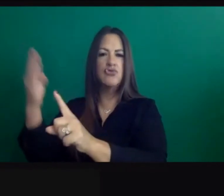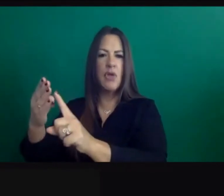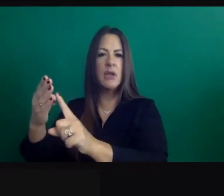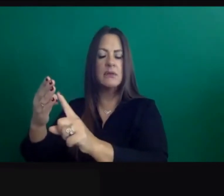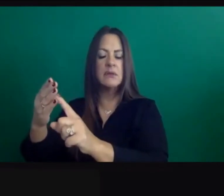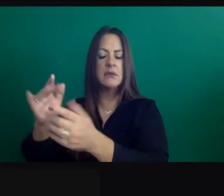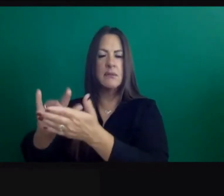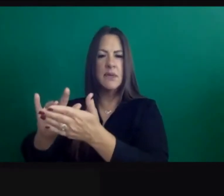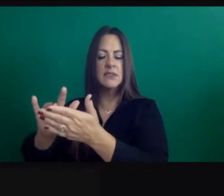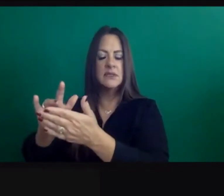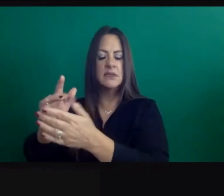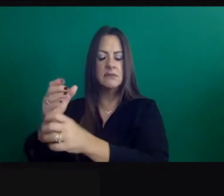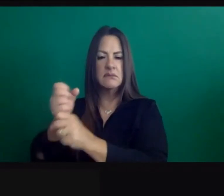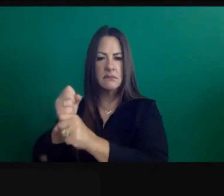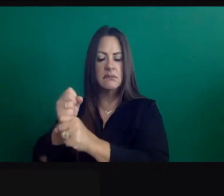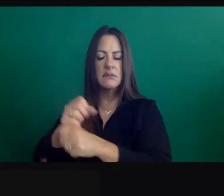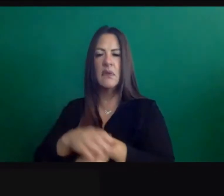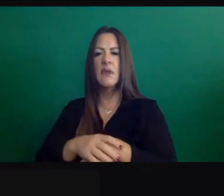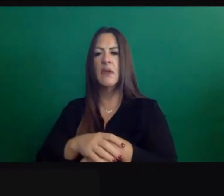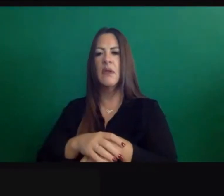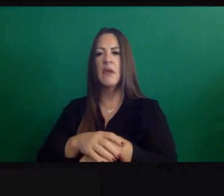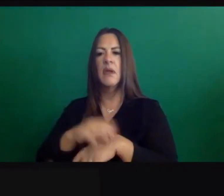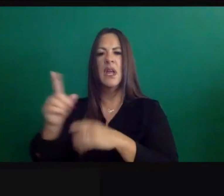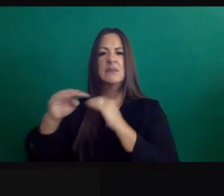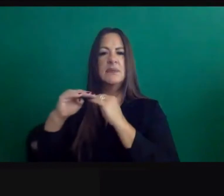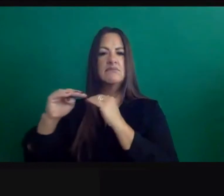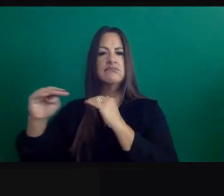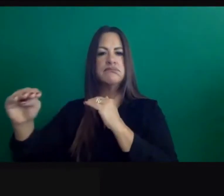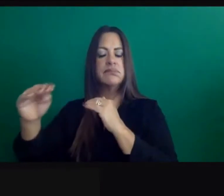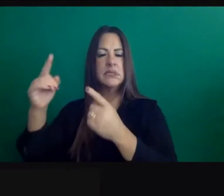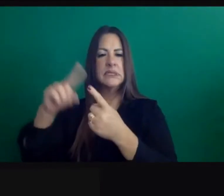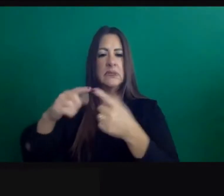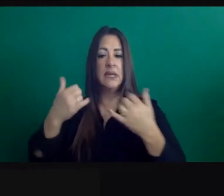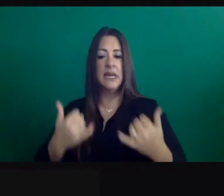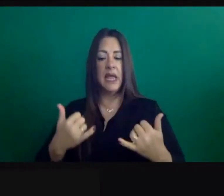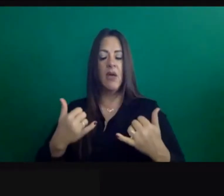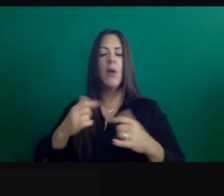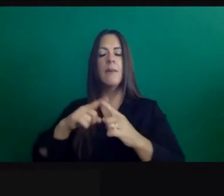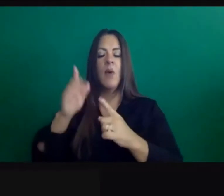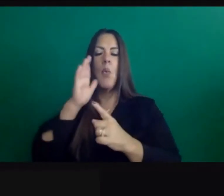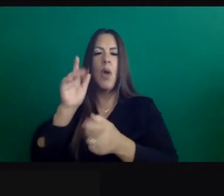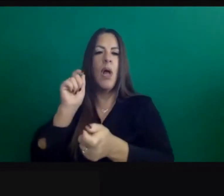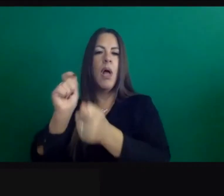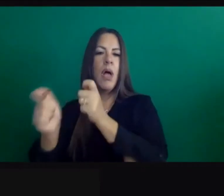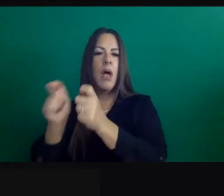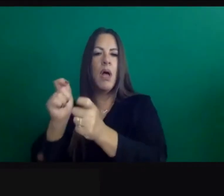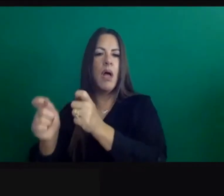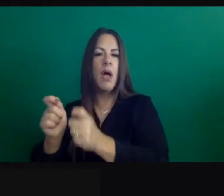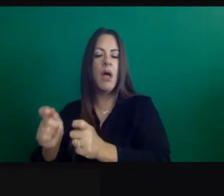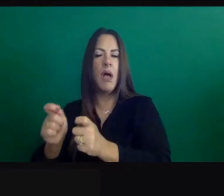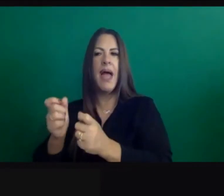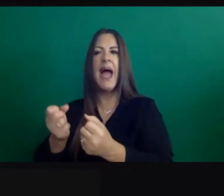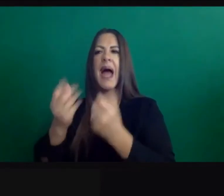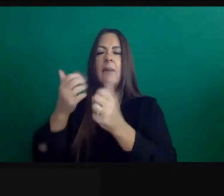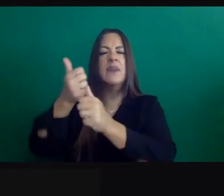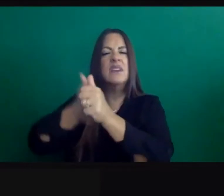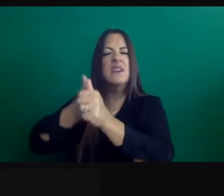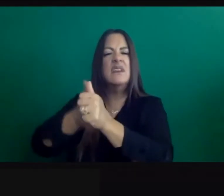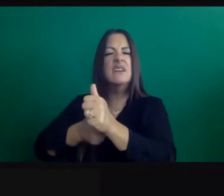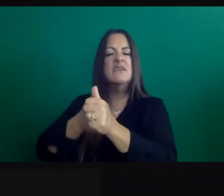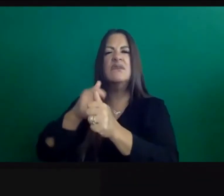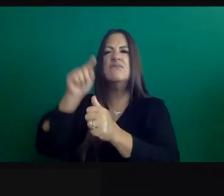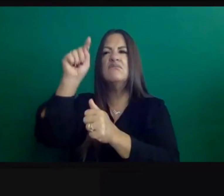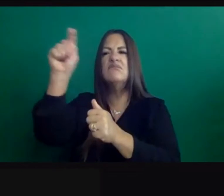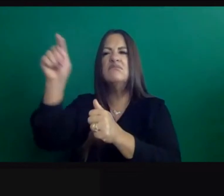has been stable over time up until now, but that will shift as the focus on who should